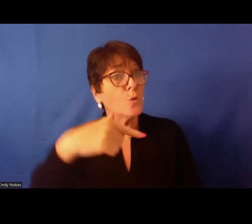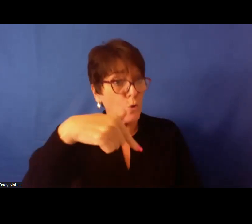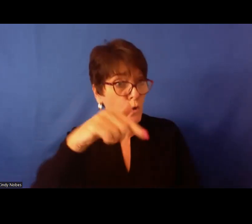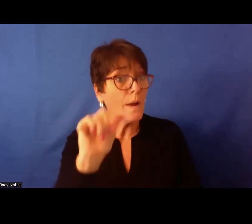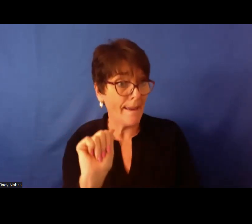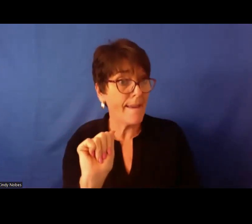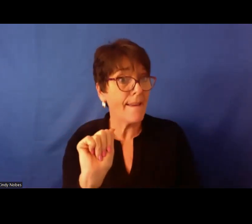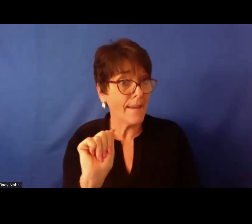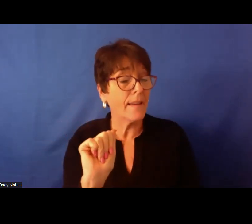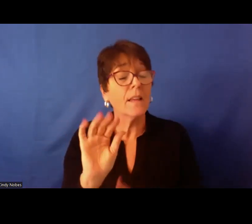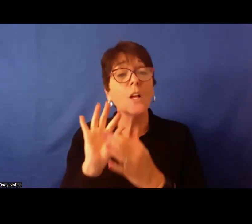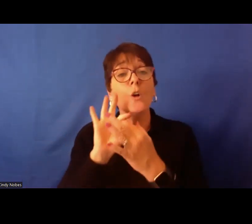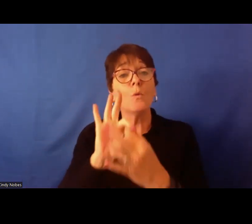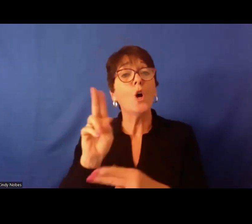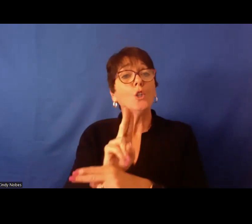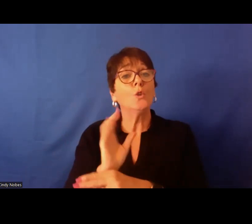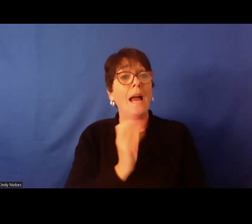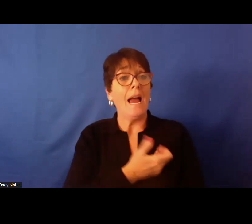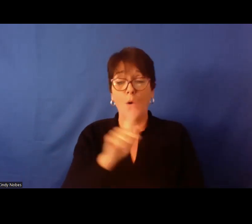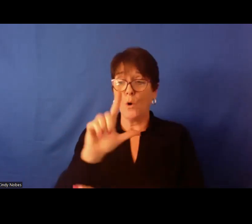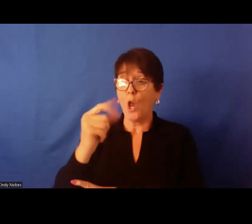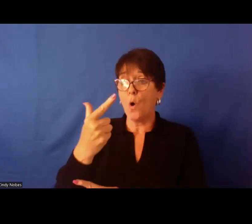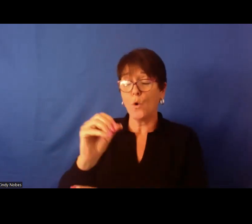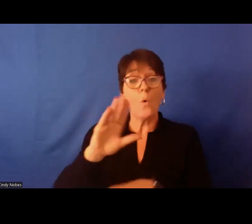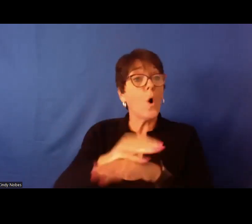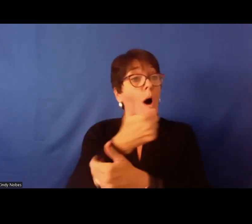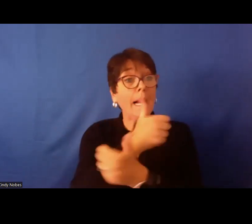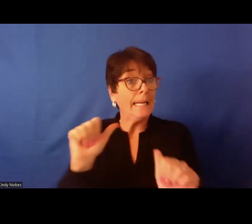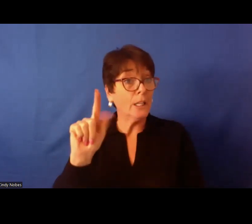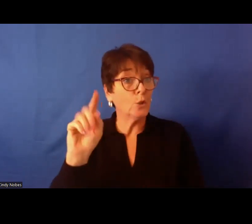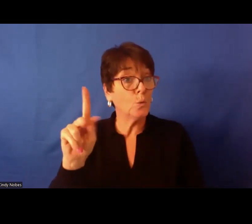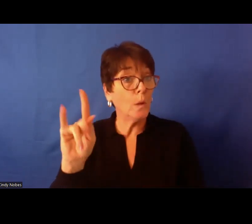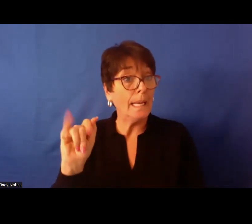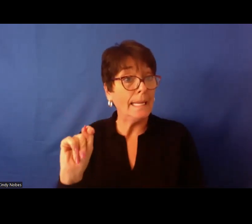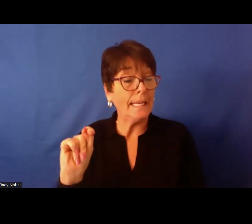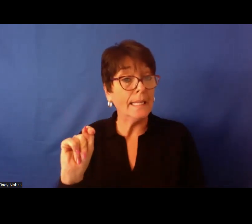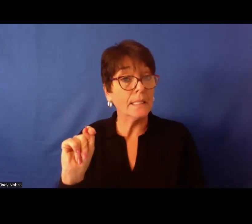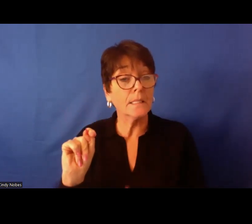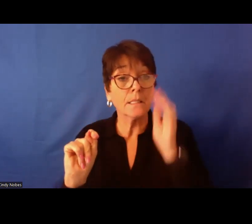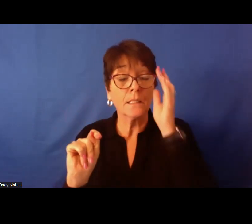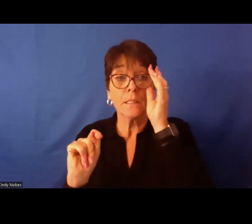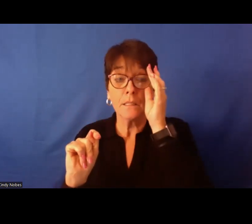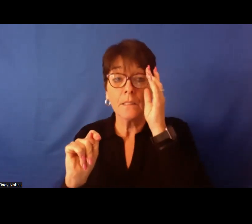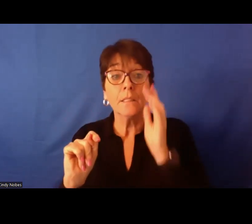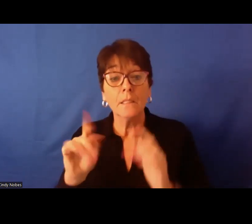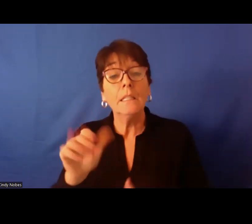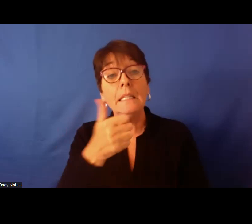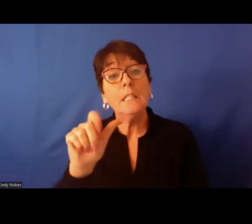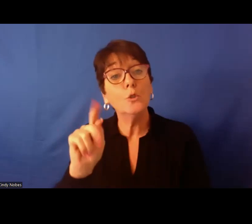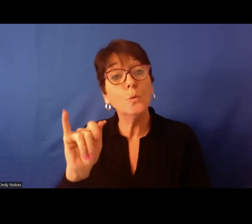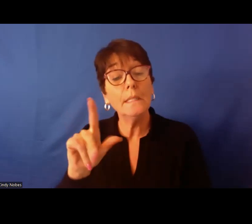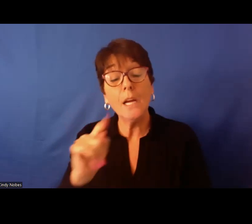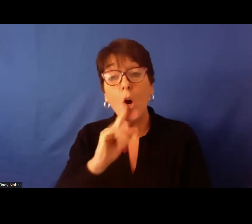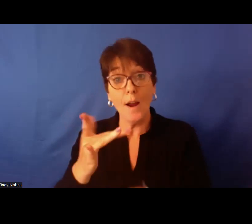Q&A regarding use of our logos on any of the toolkits. And So any of the toolkits that